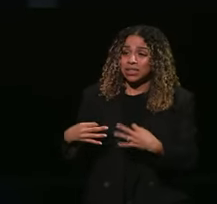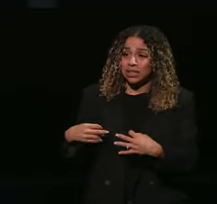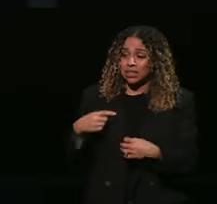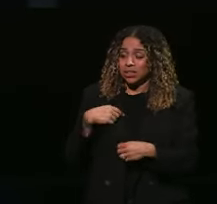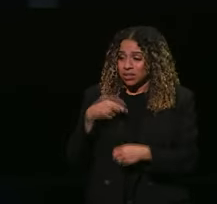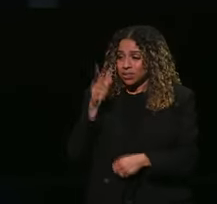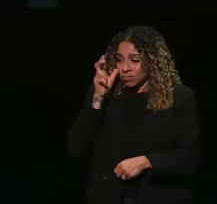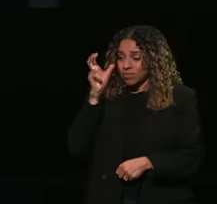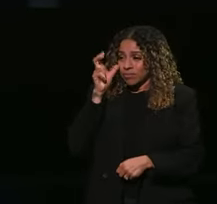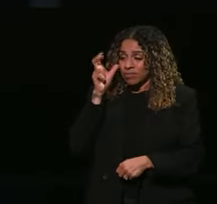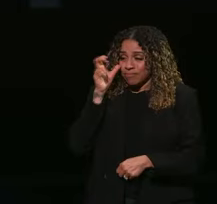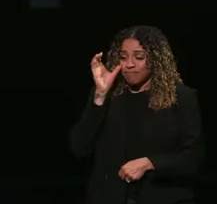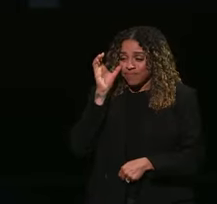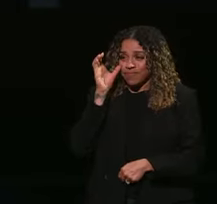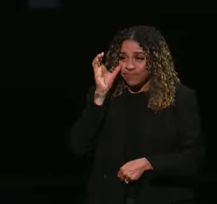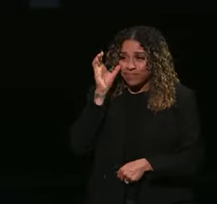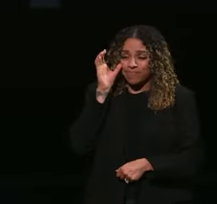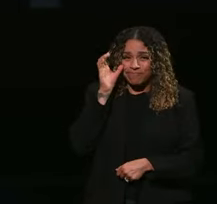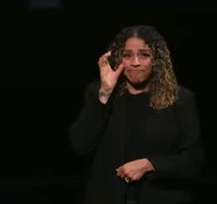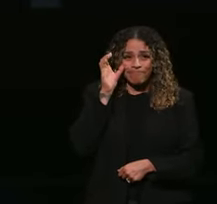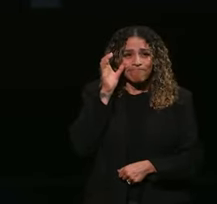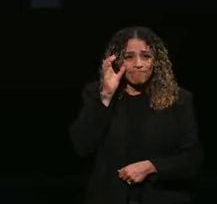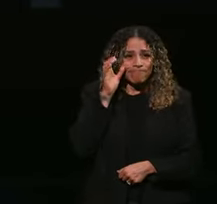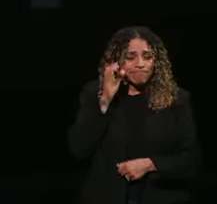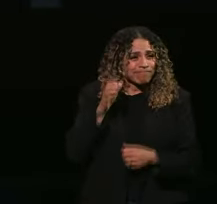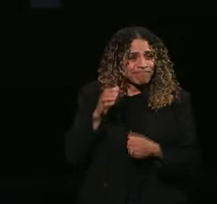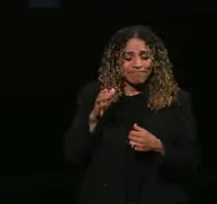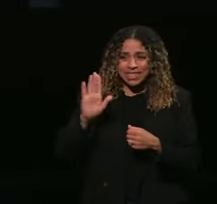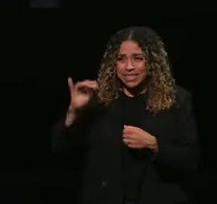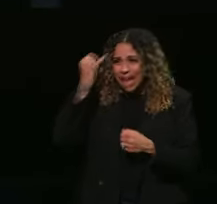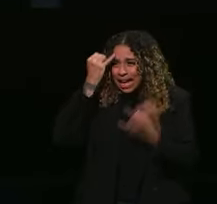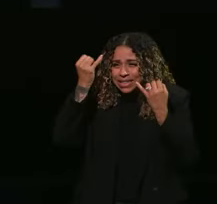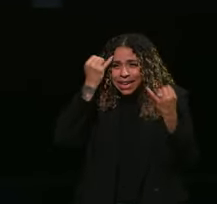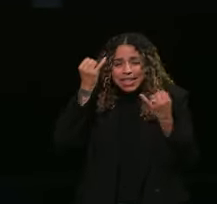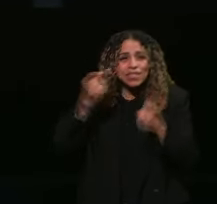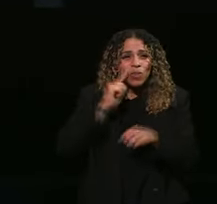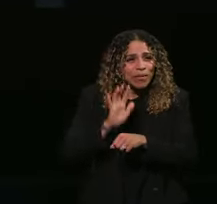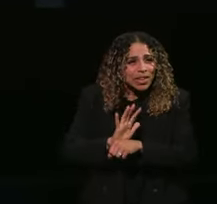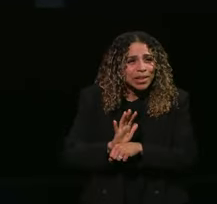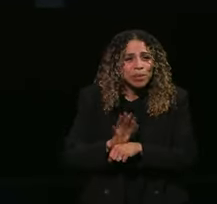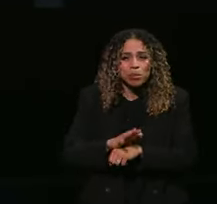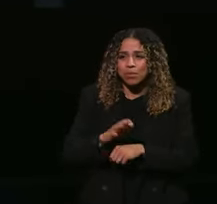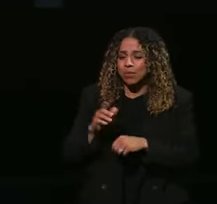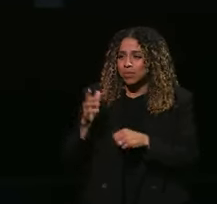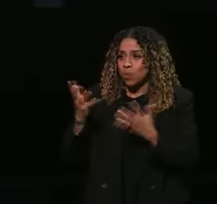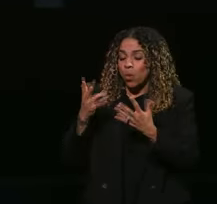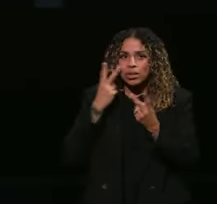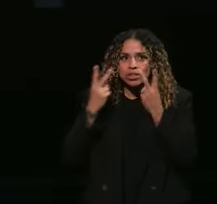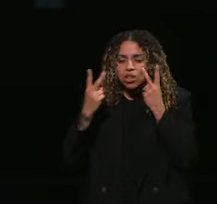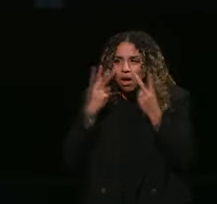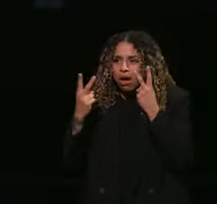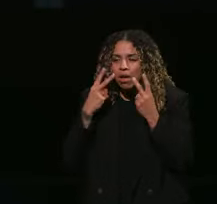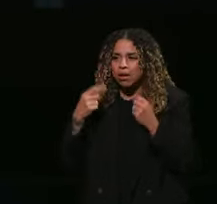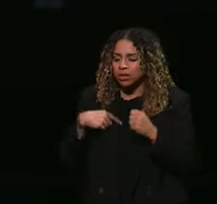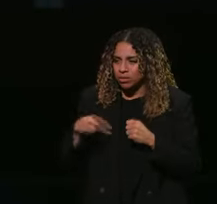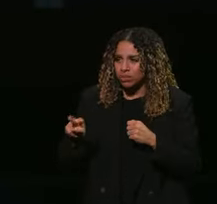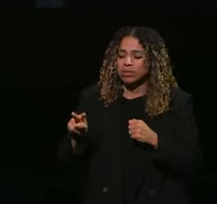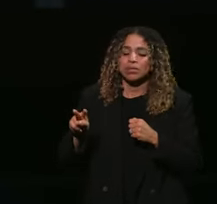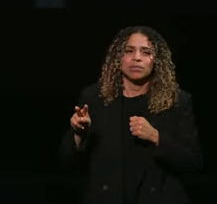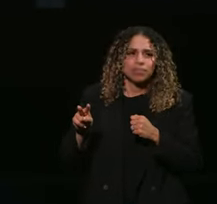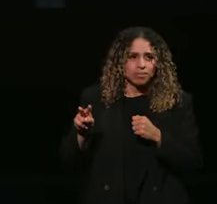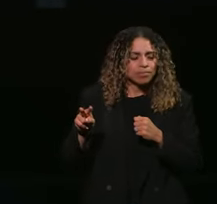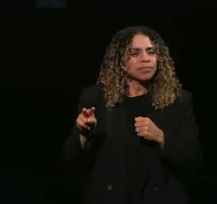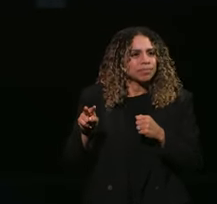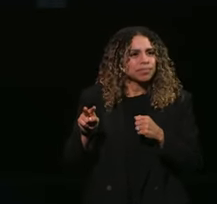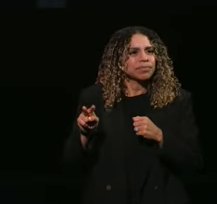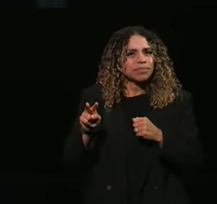had just seen and his ideas for the film, very early on had the thought that this is a story that could be told